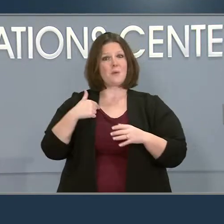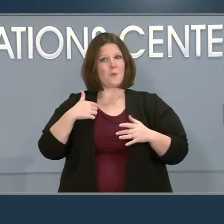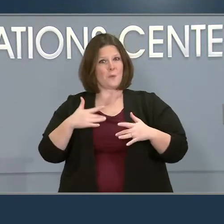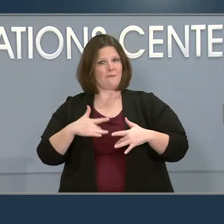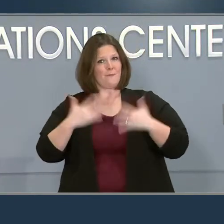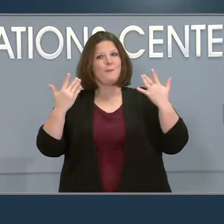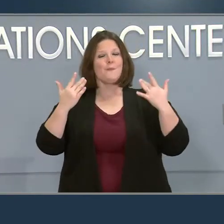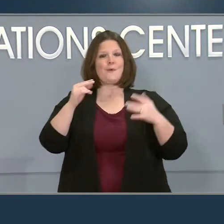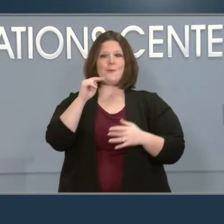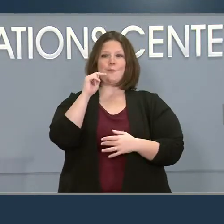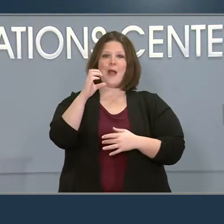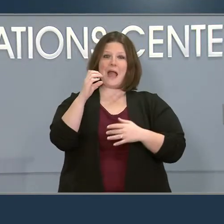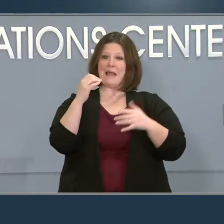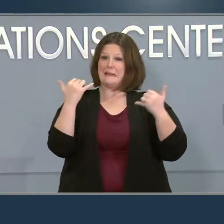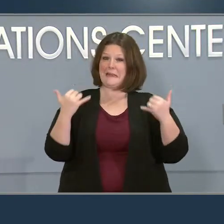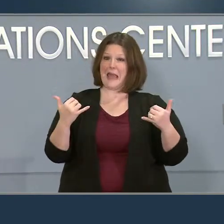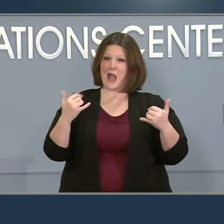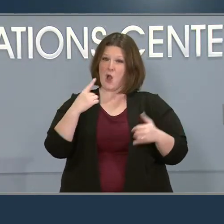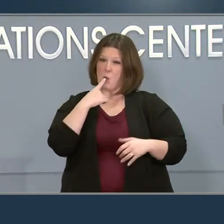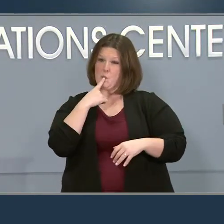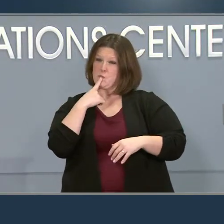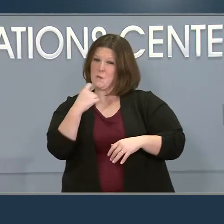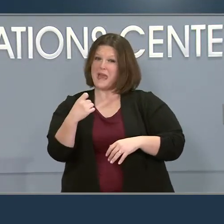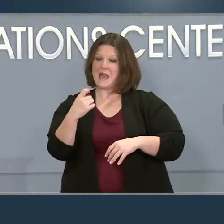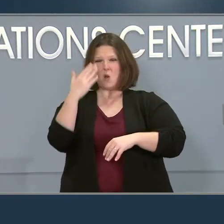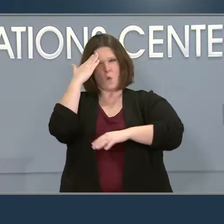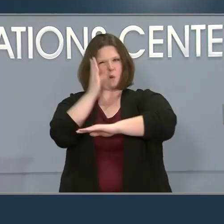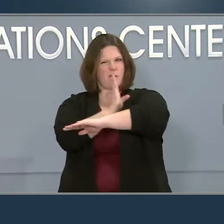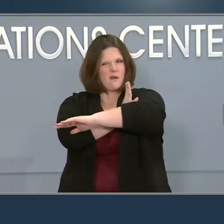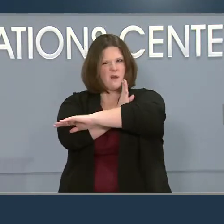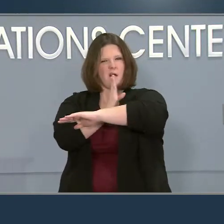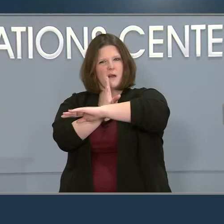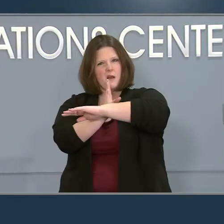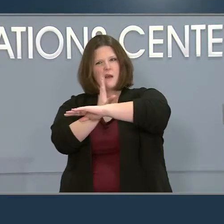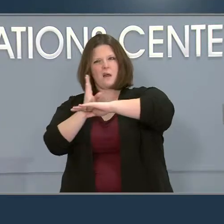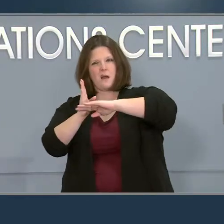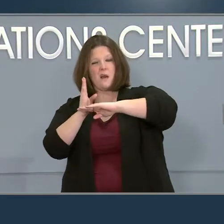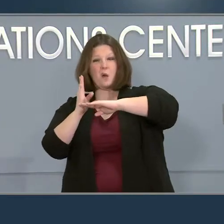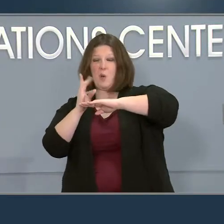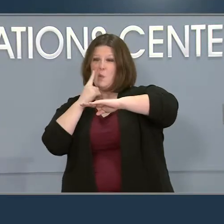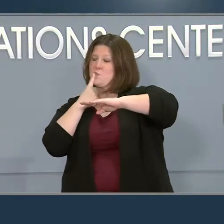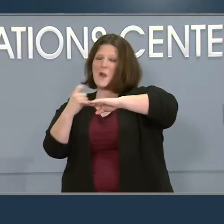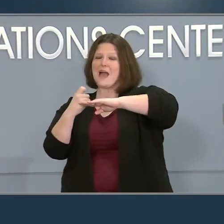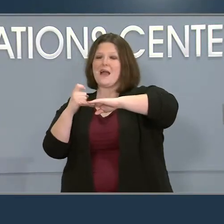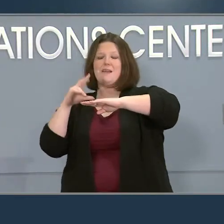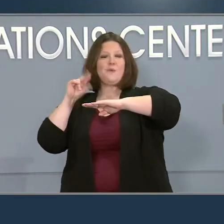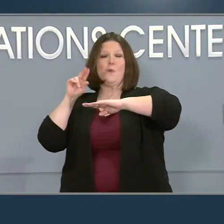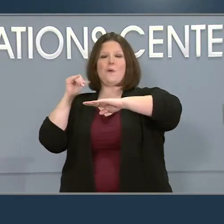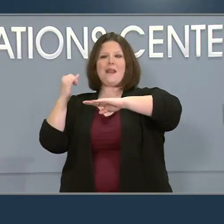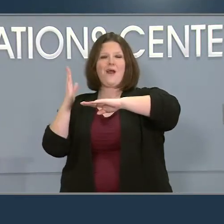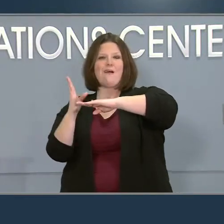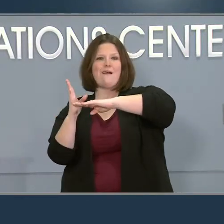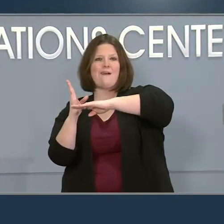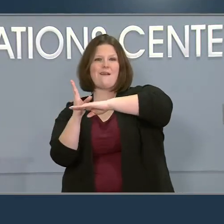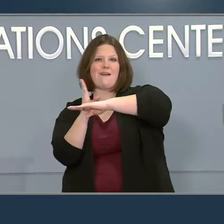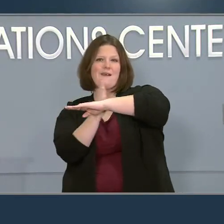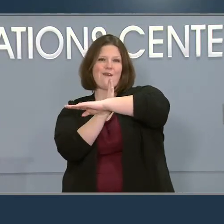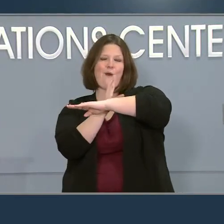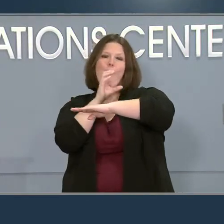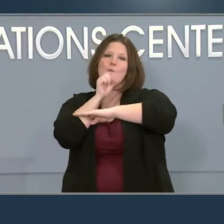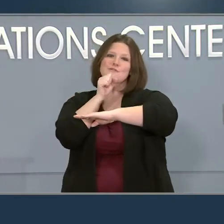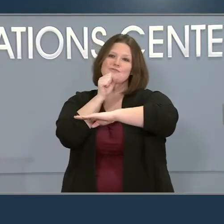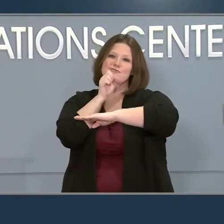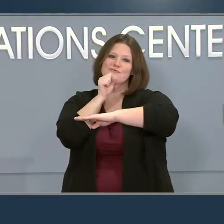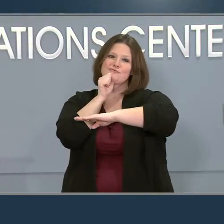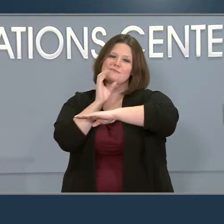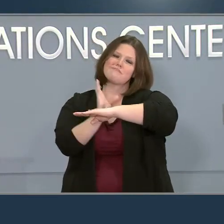North Carolina is no longer in the red zone as a state. The CDC has our state in the orange with